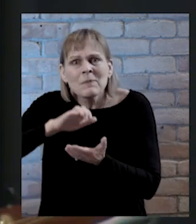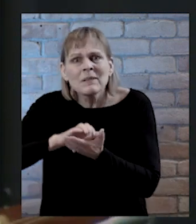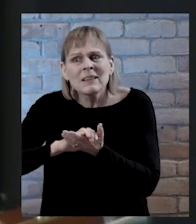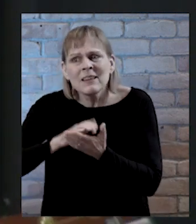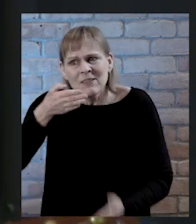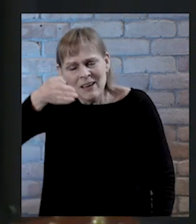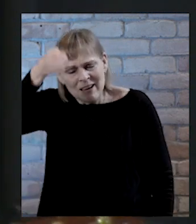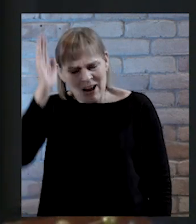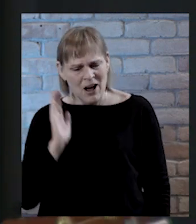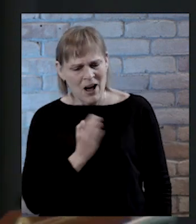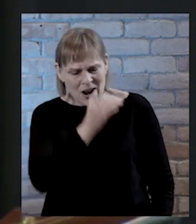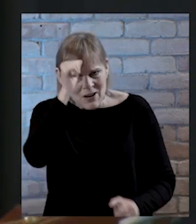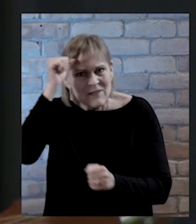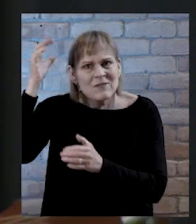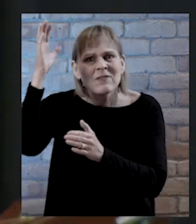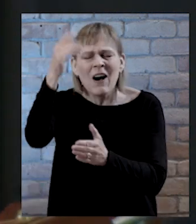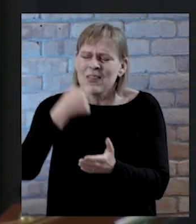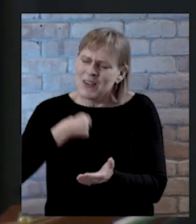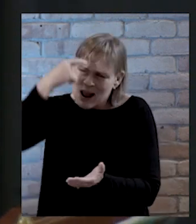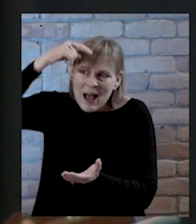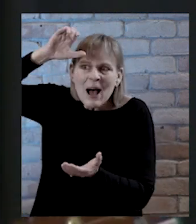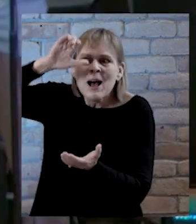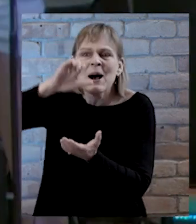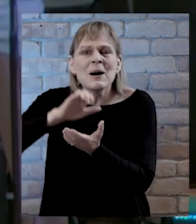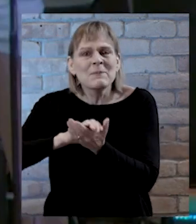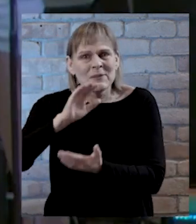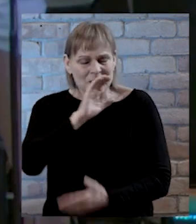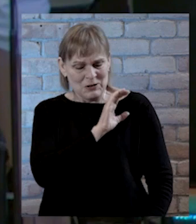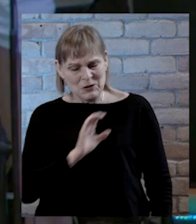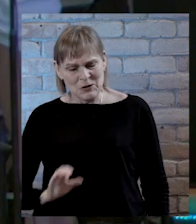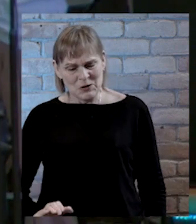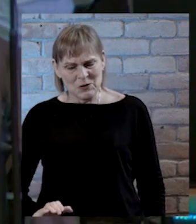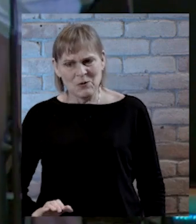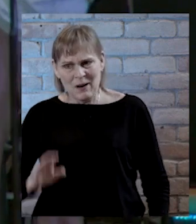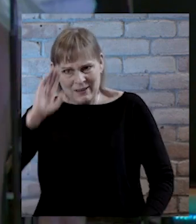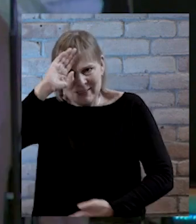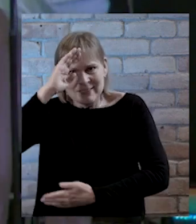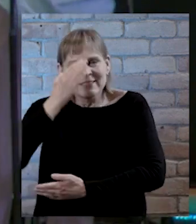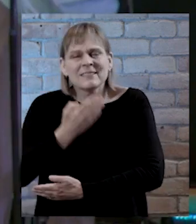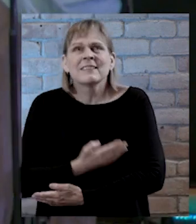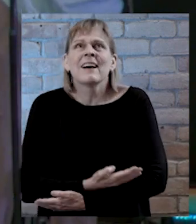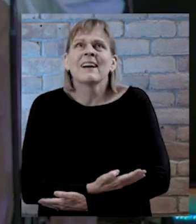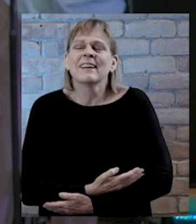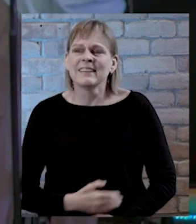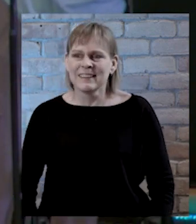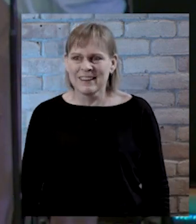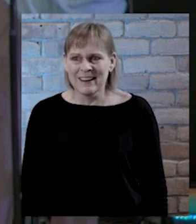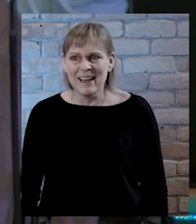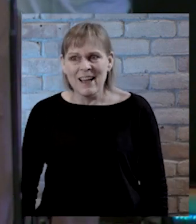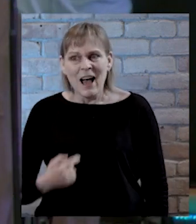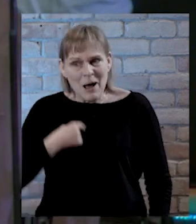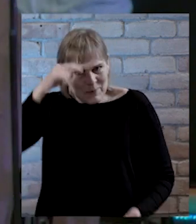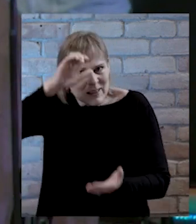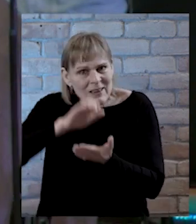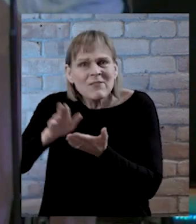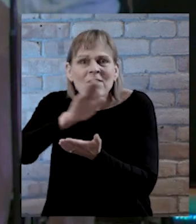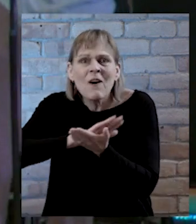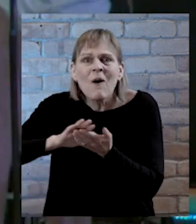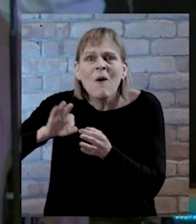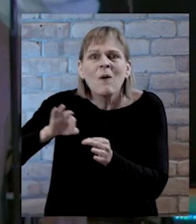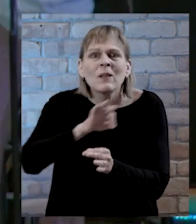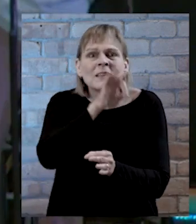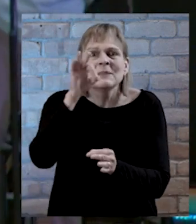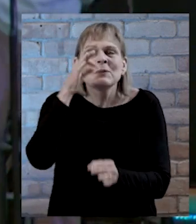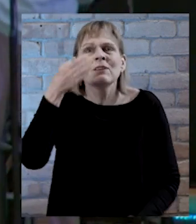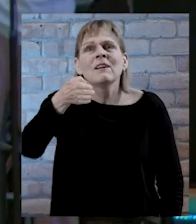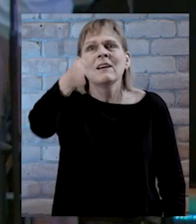Savior. I believe in God our Father, I believe in Christ the Son, I believe in